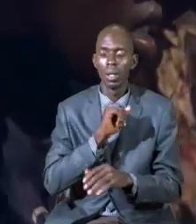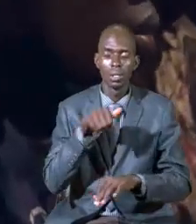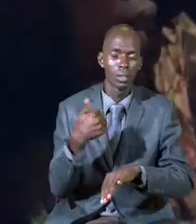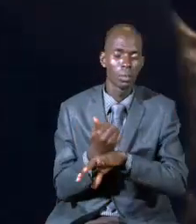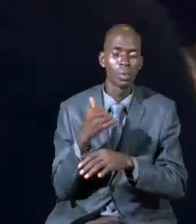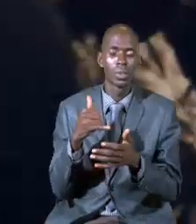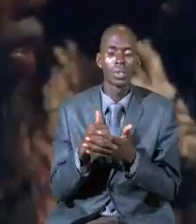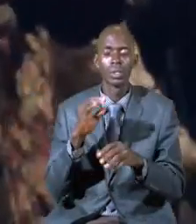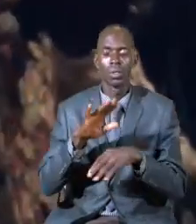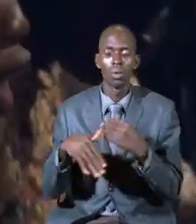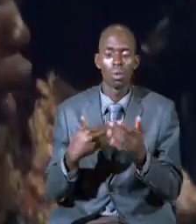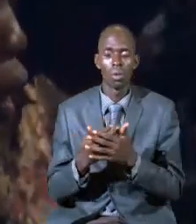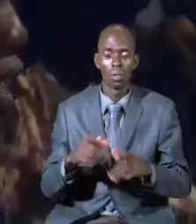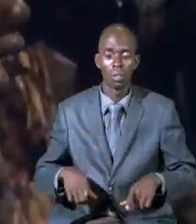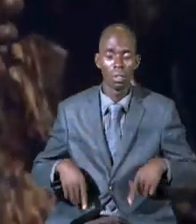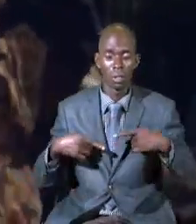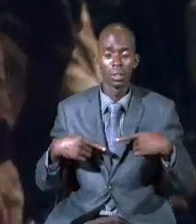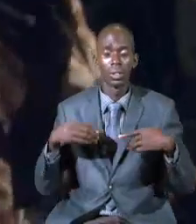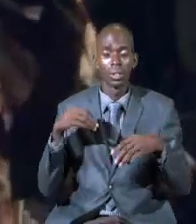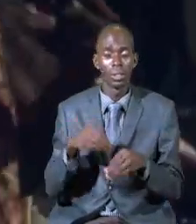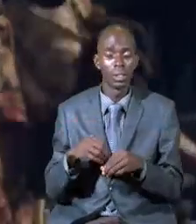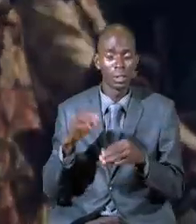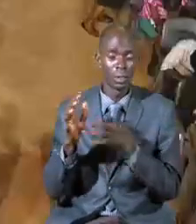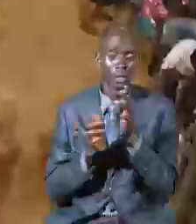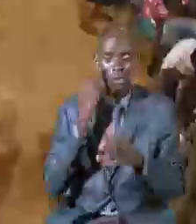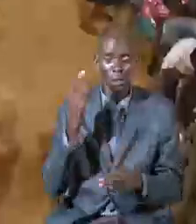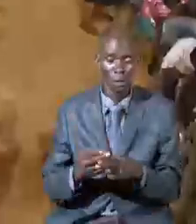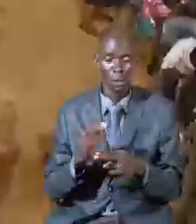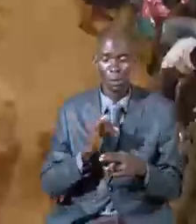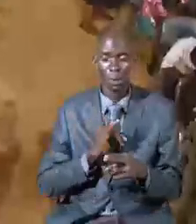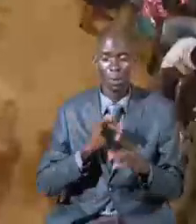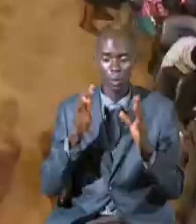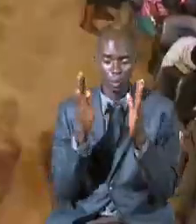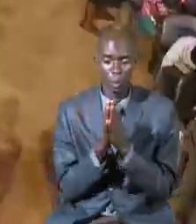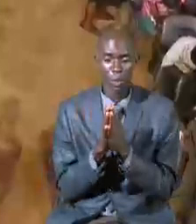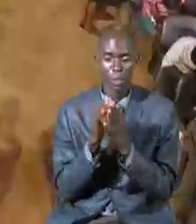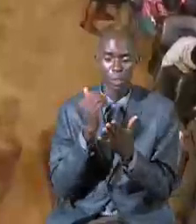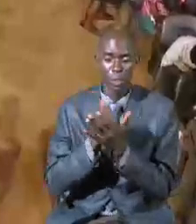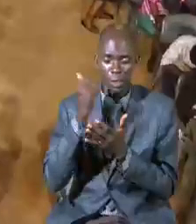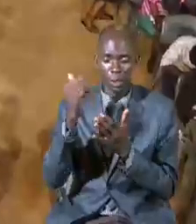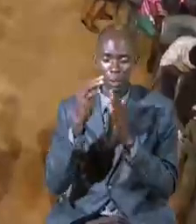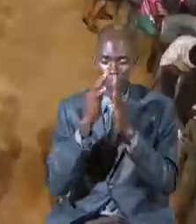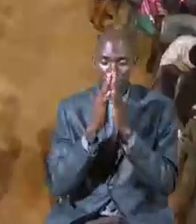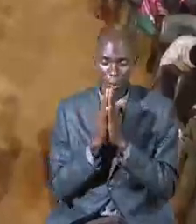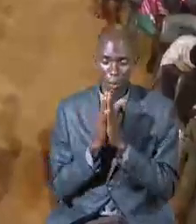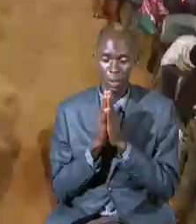In Jesus' name, I pray.